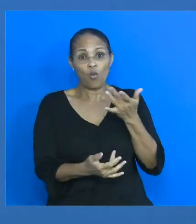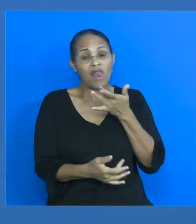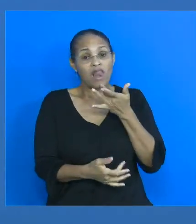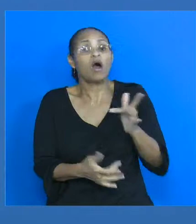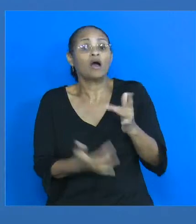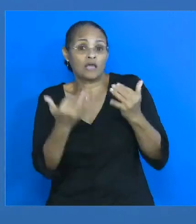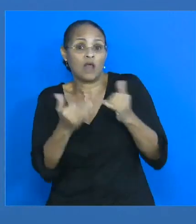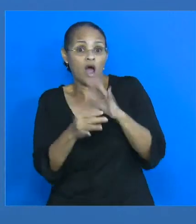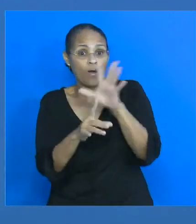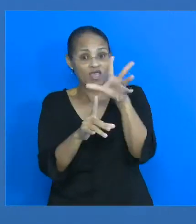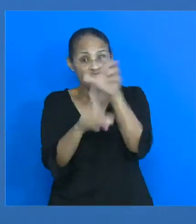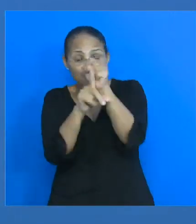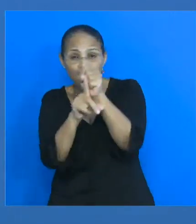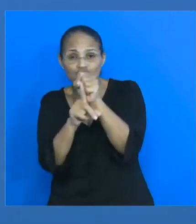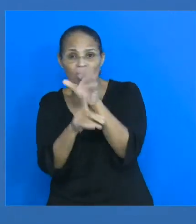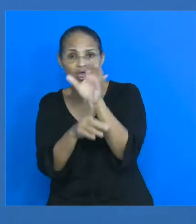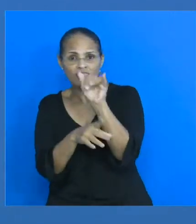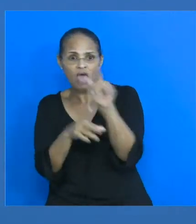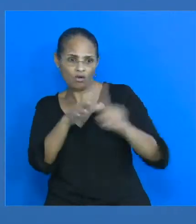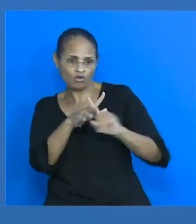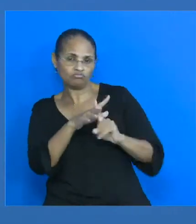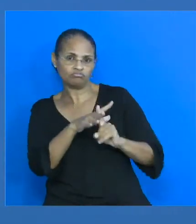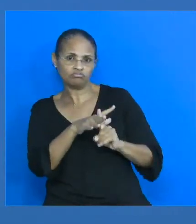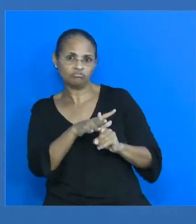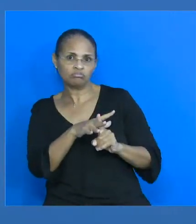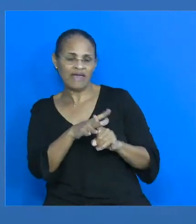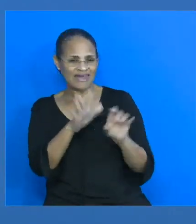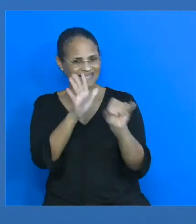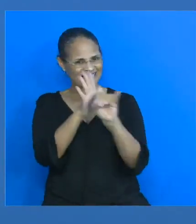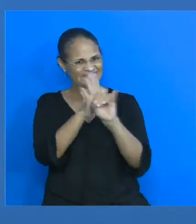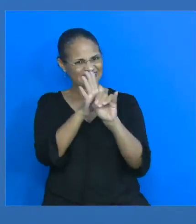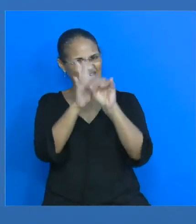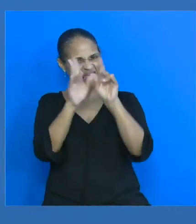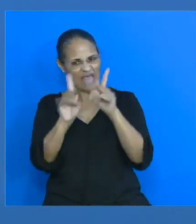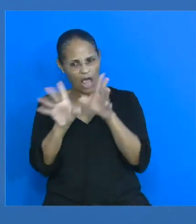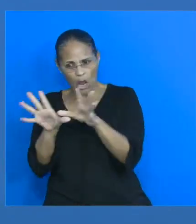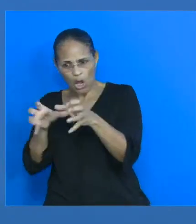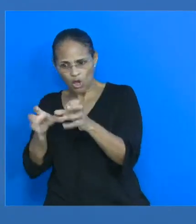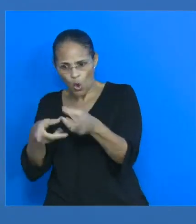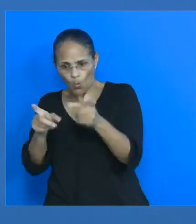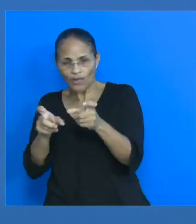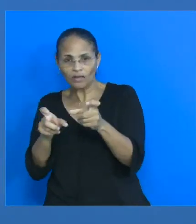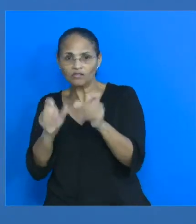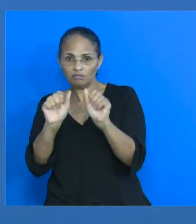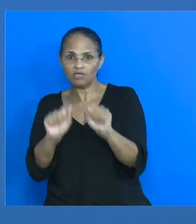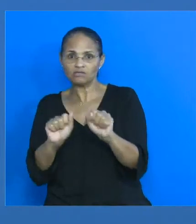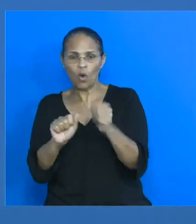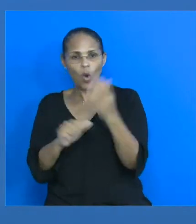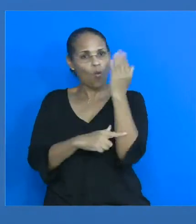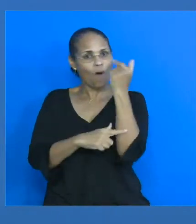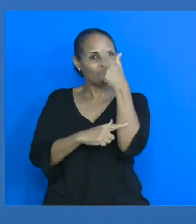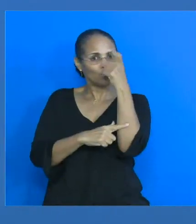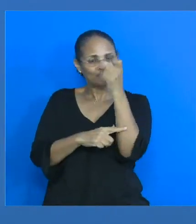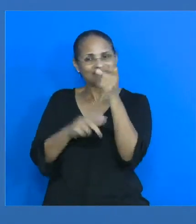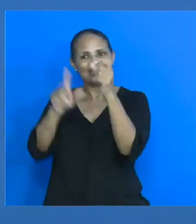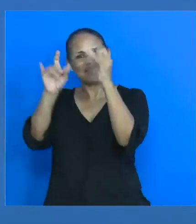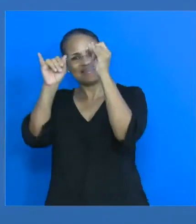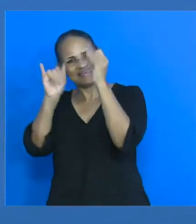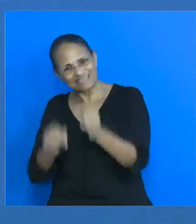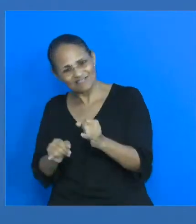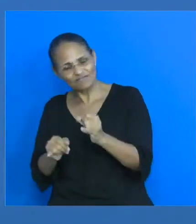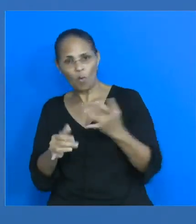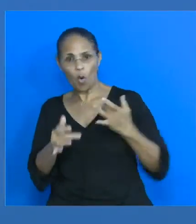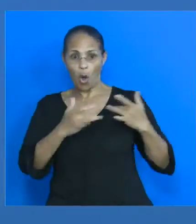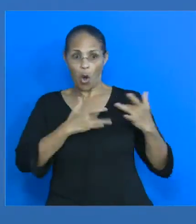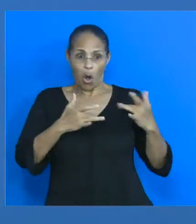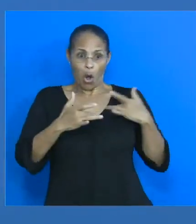in capturing the case and identifying the cluster as quickly as possible, because individuals had a